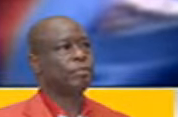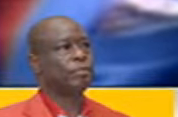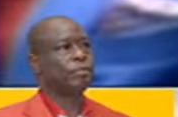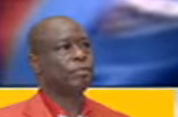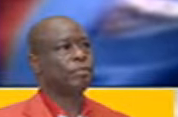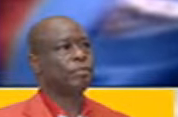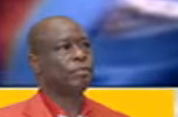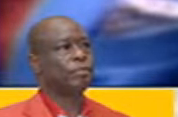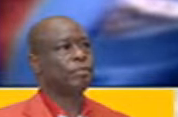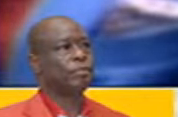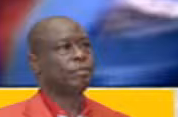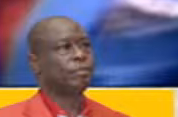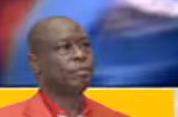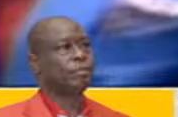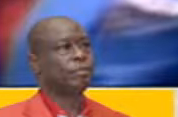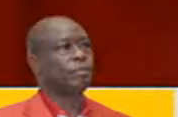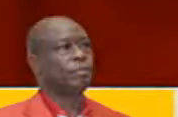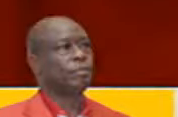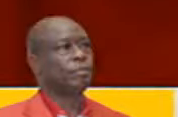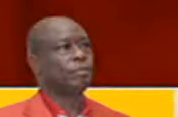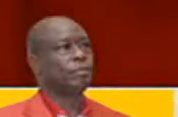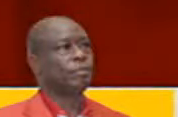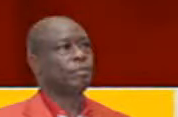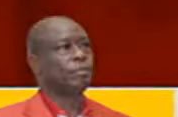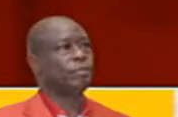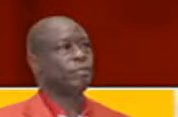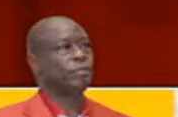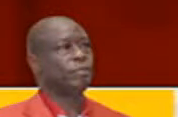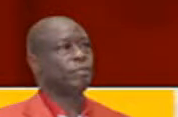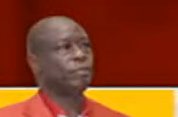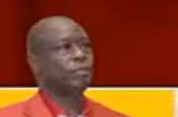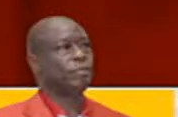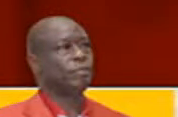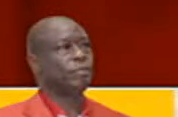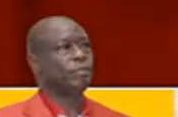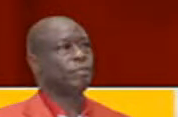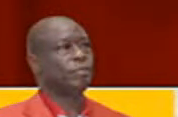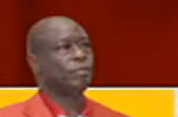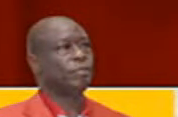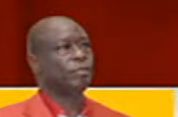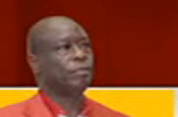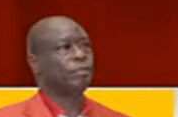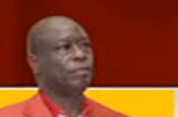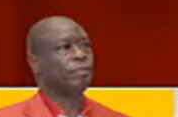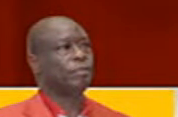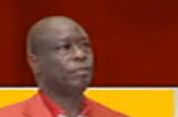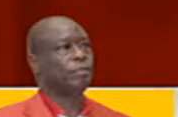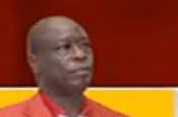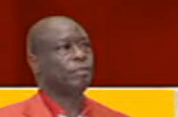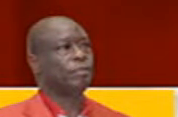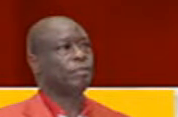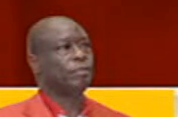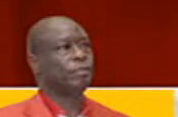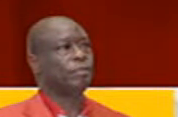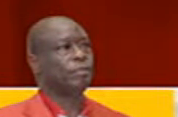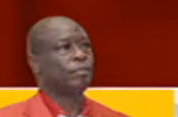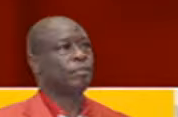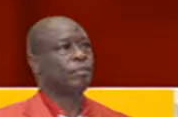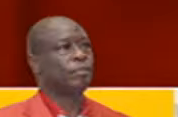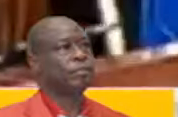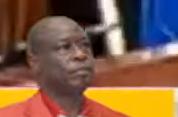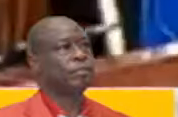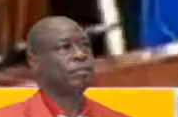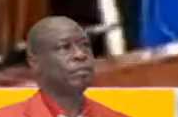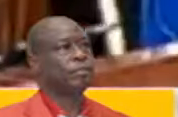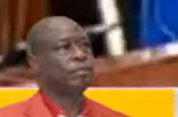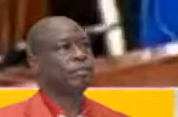Page 68, volume 1, paragraph 4. On my mobile number, and pressured me to surrender to his proxy the original bid